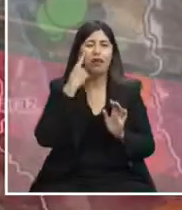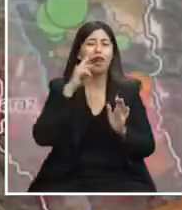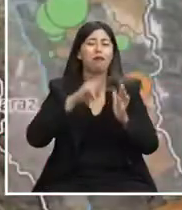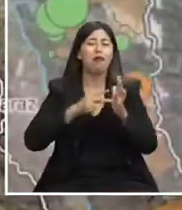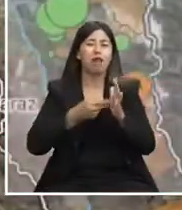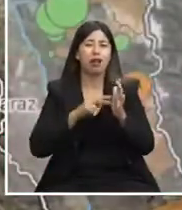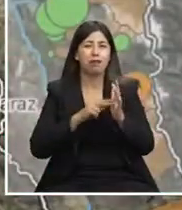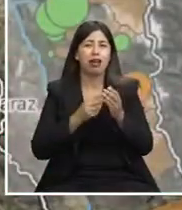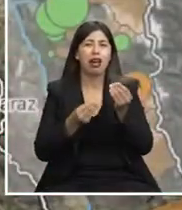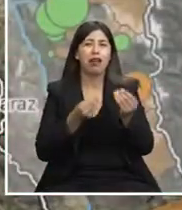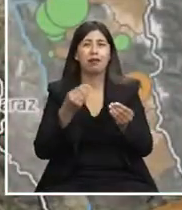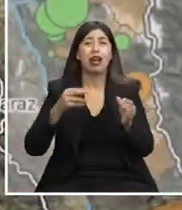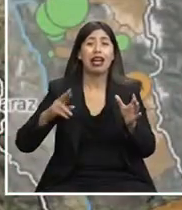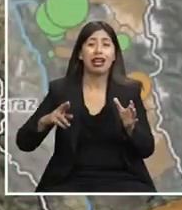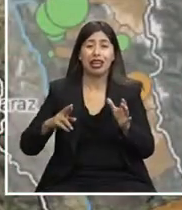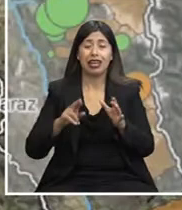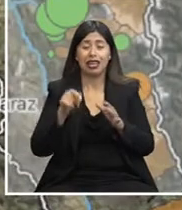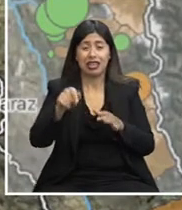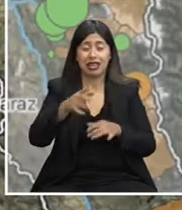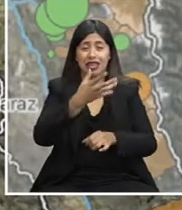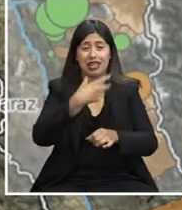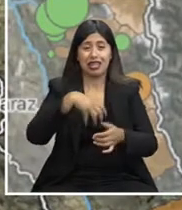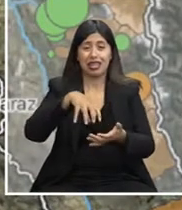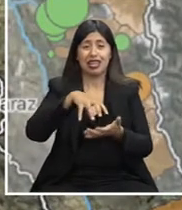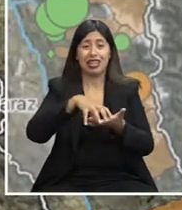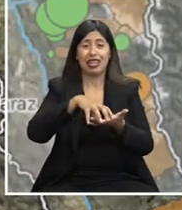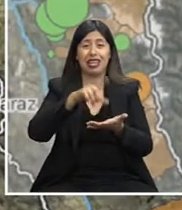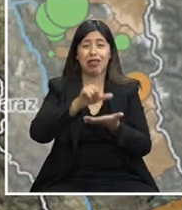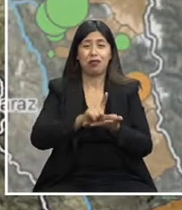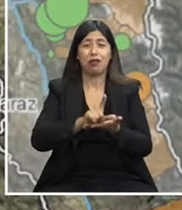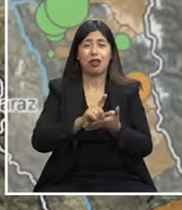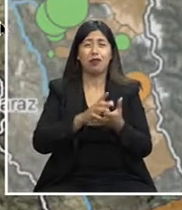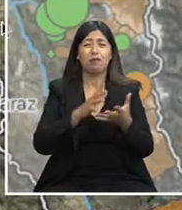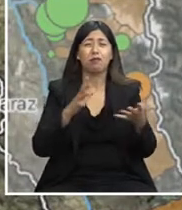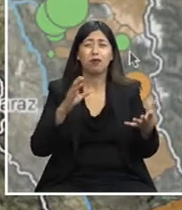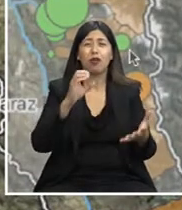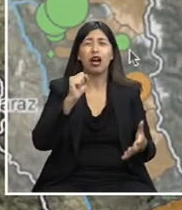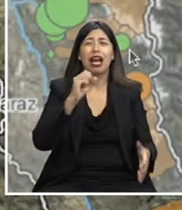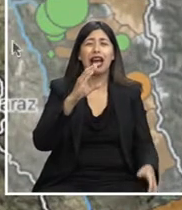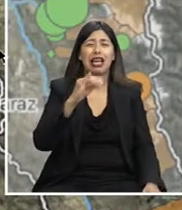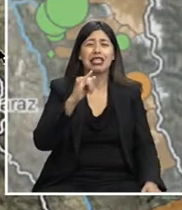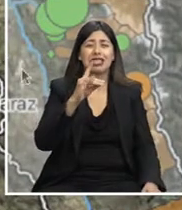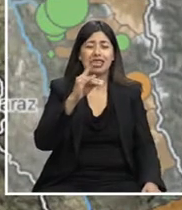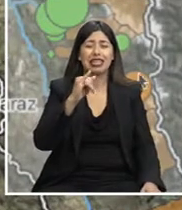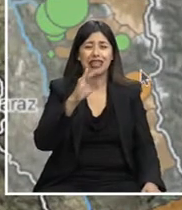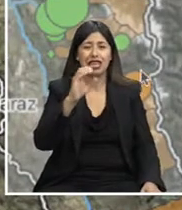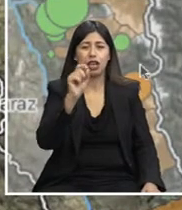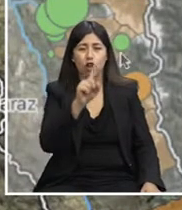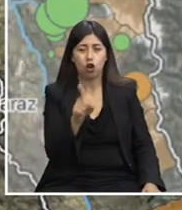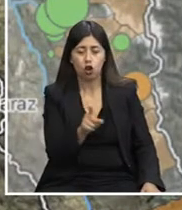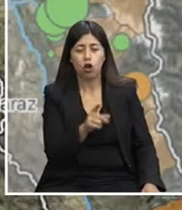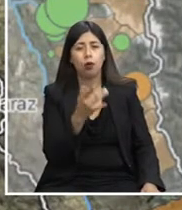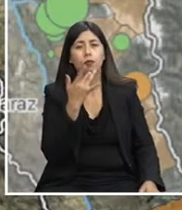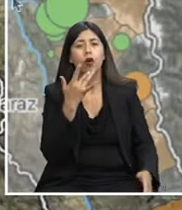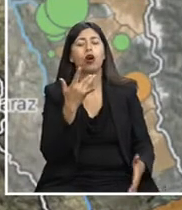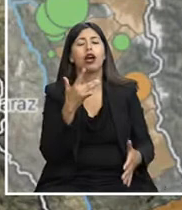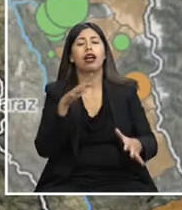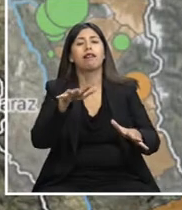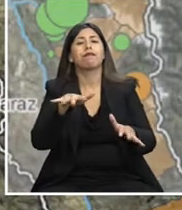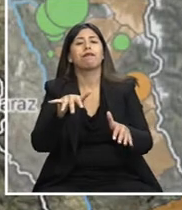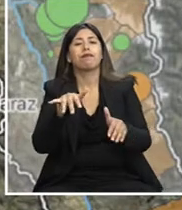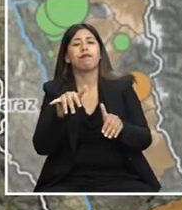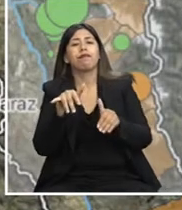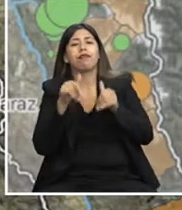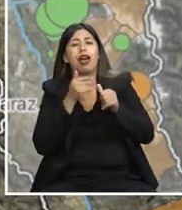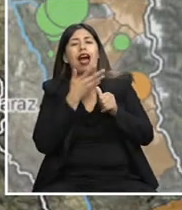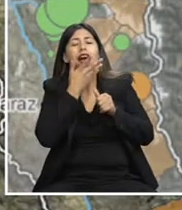region have become highly acidic from the retreat of the glaciers over those rocks. This is just the graph when we drove